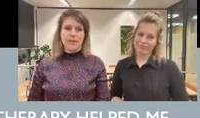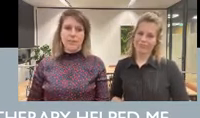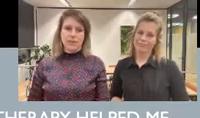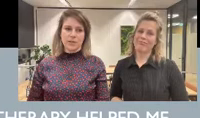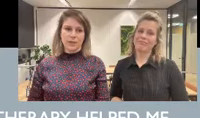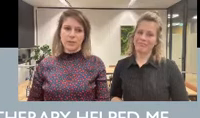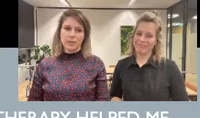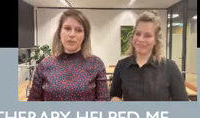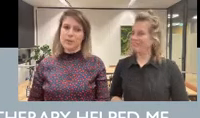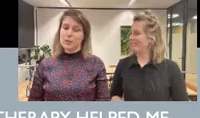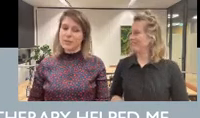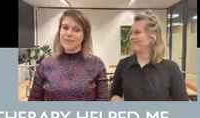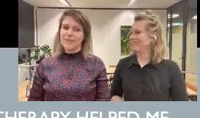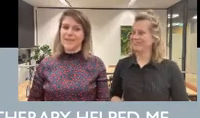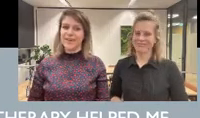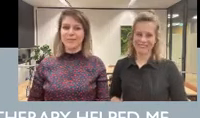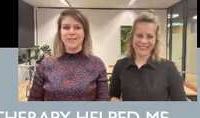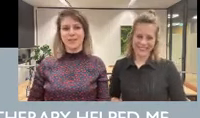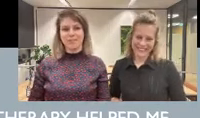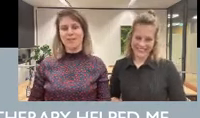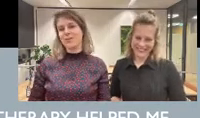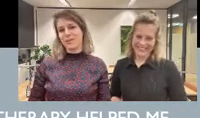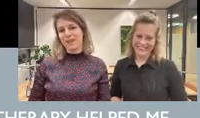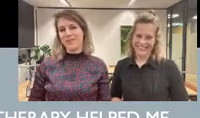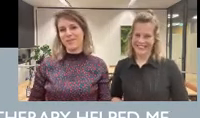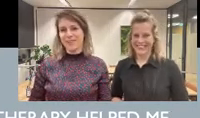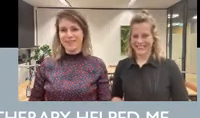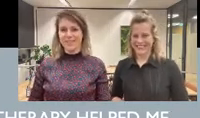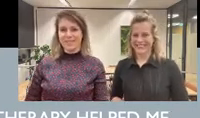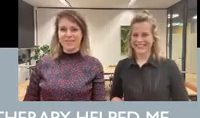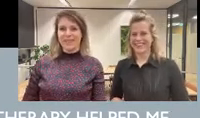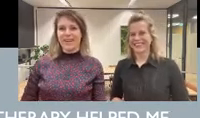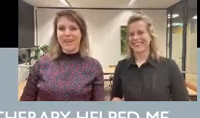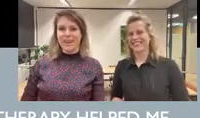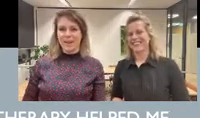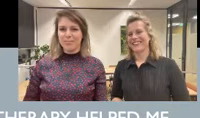PE is a special therapy, stupidly talking with someone who's trained for it.